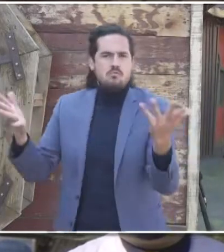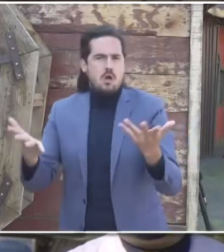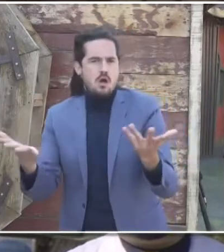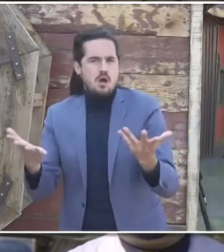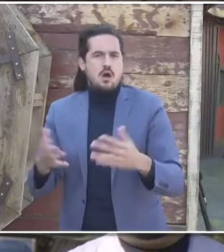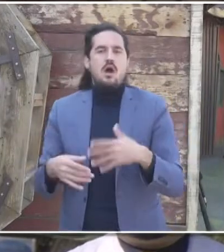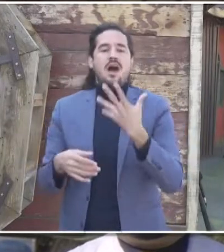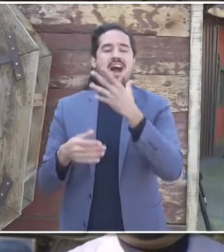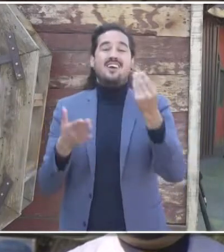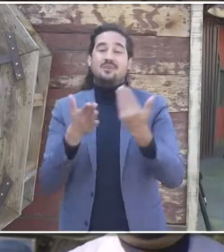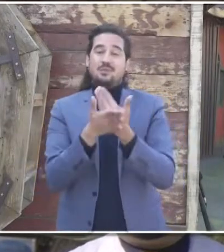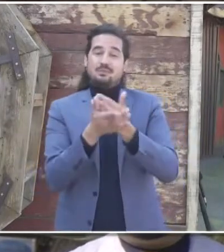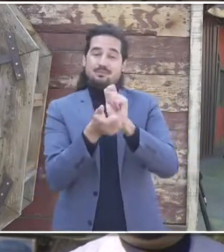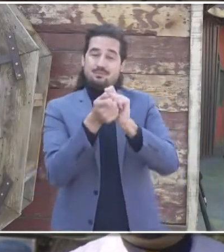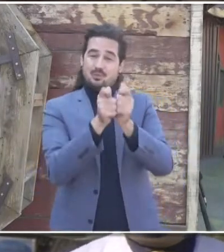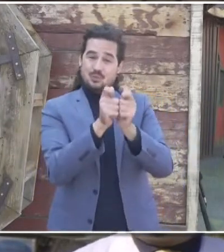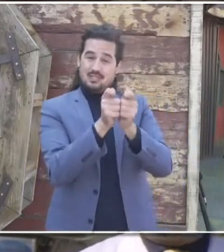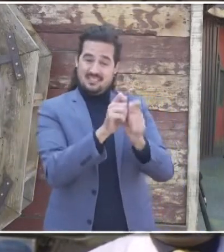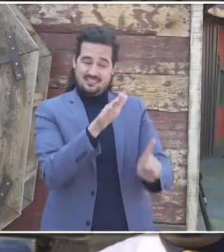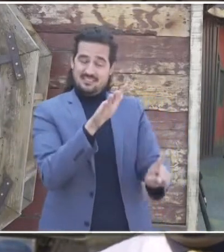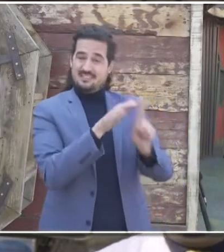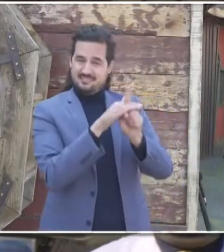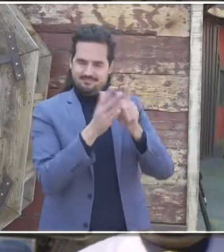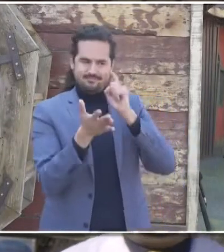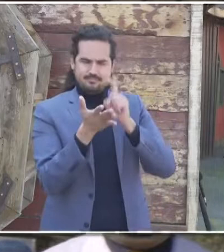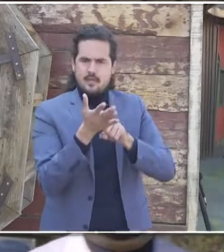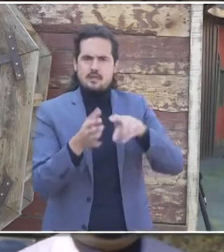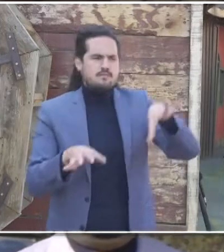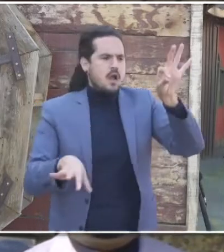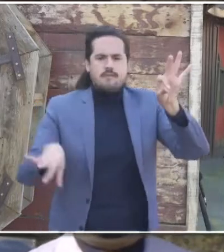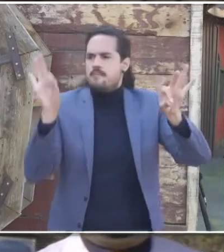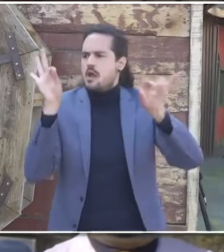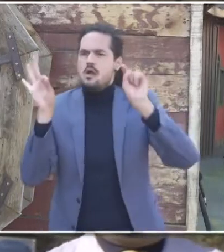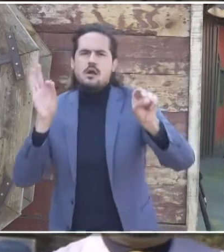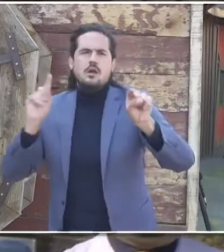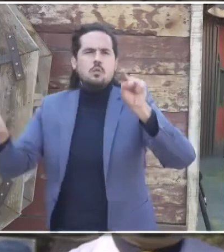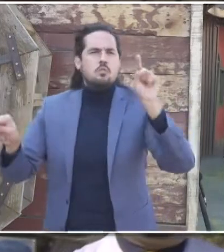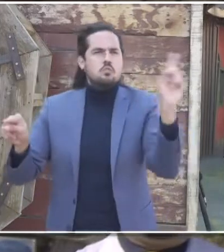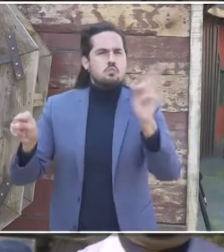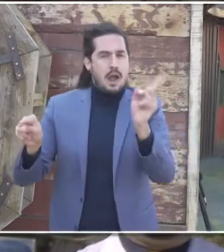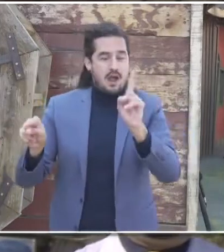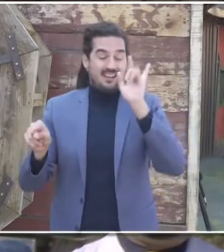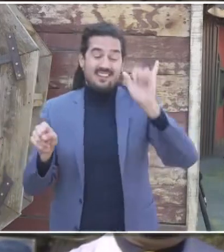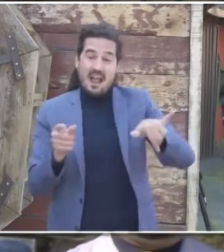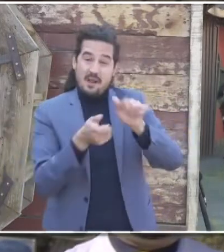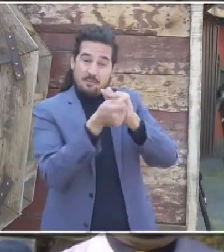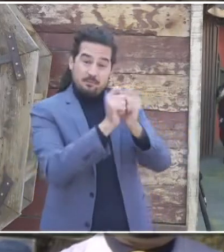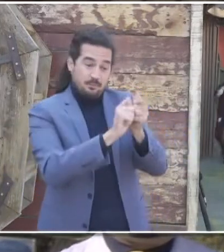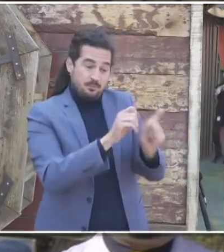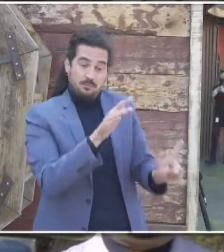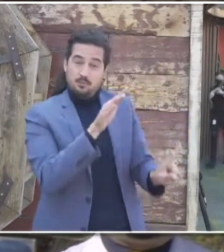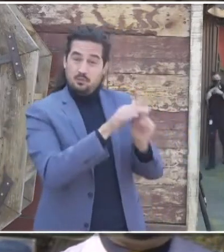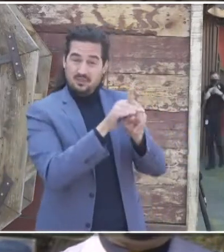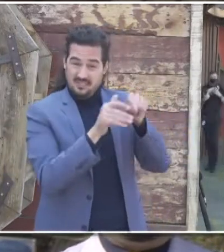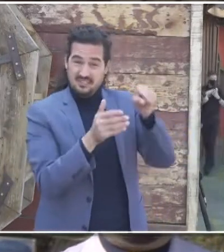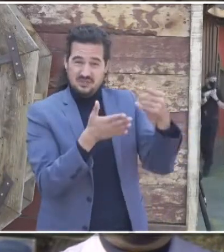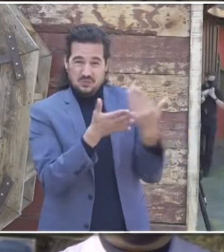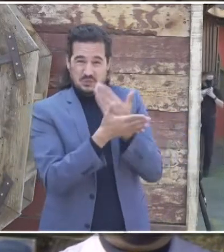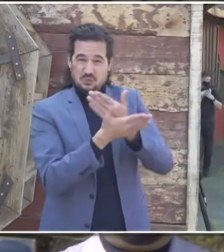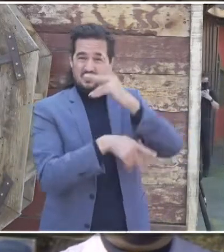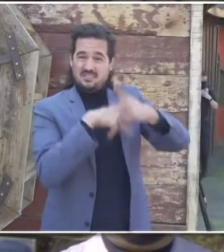of mutations is top of mind, not only here in the state of California, across this nation, but increasingly around the